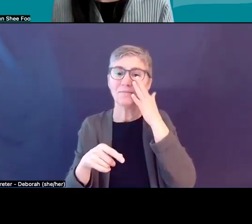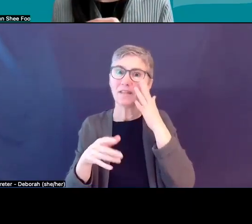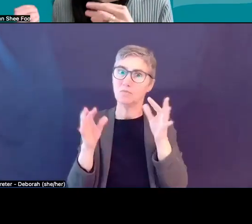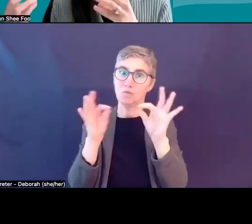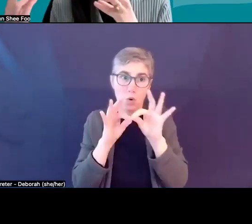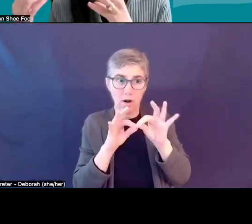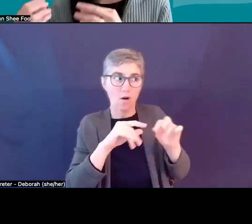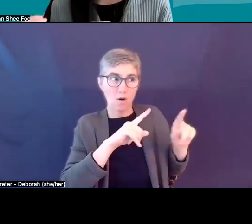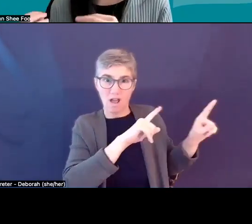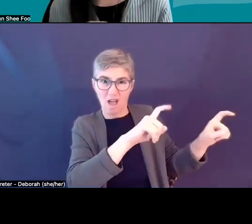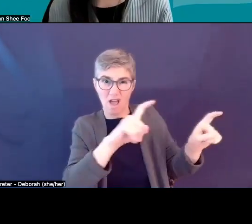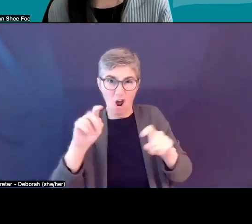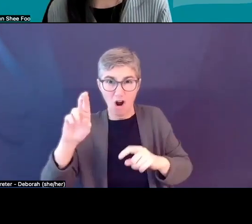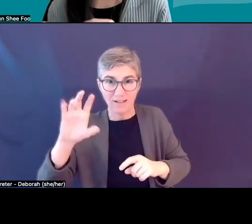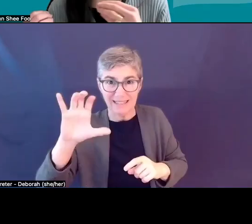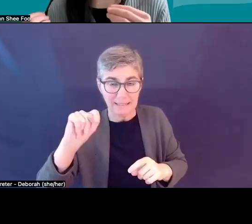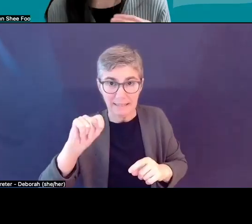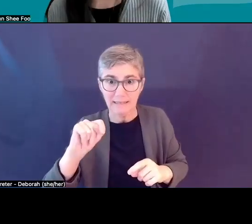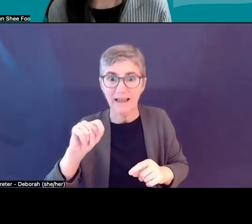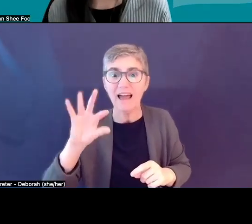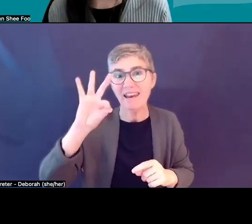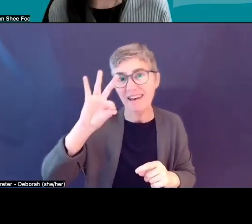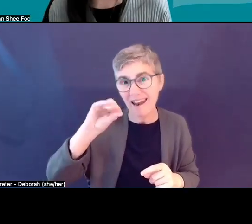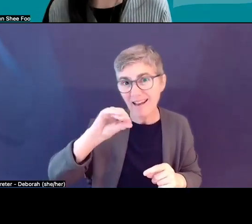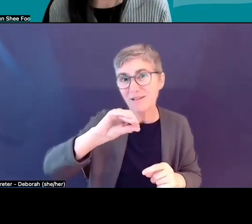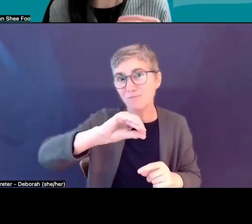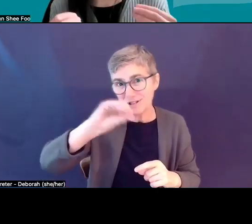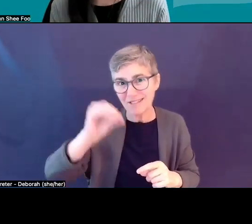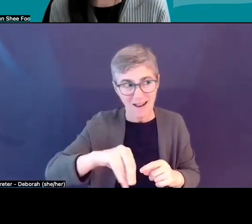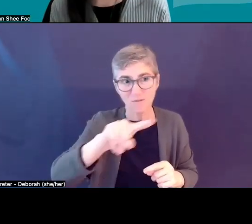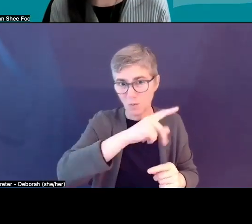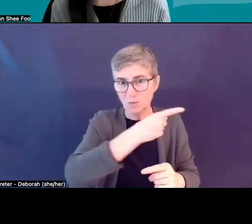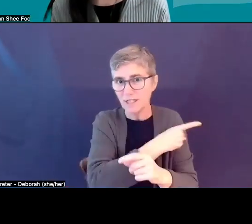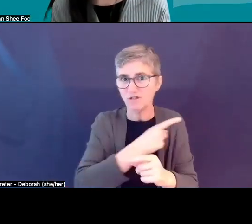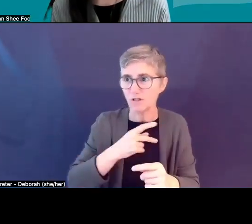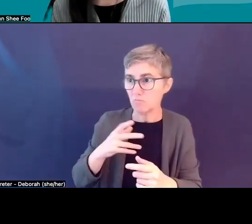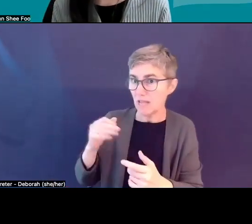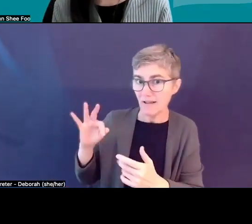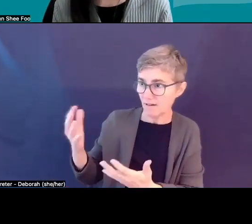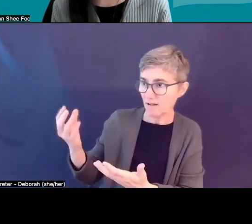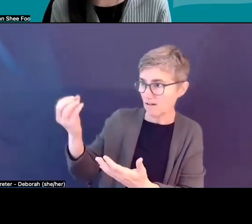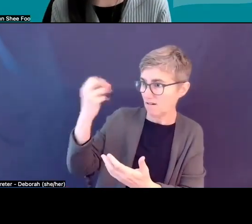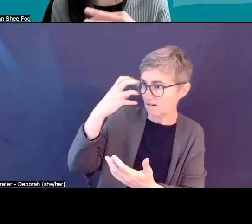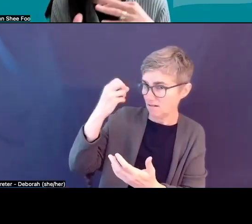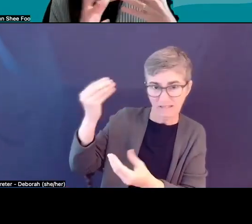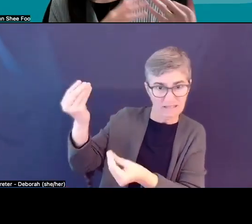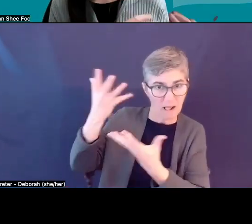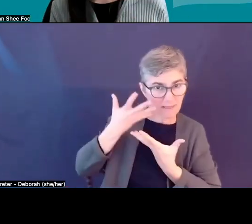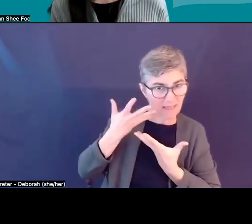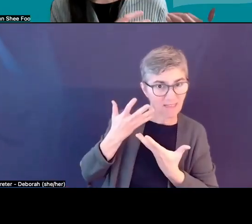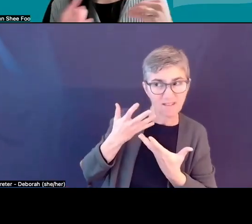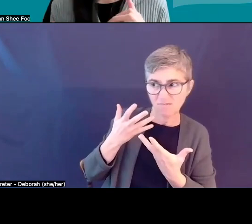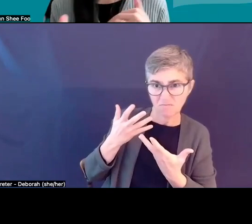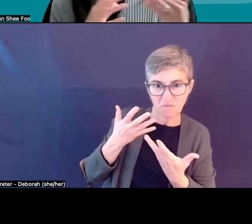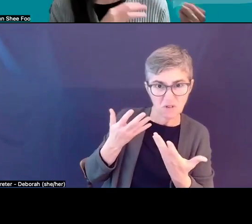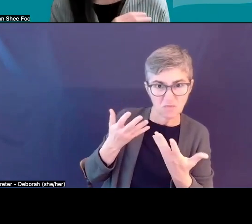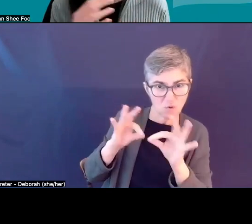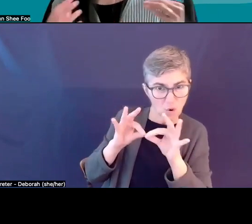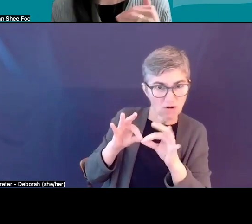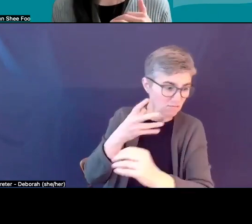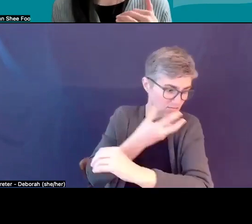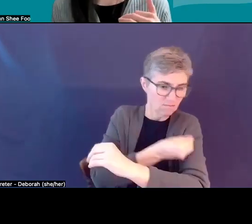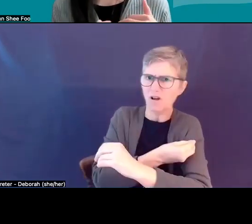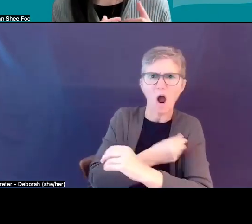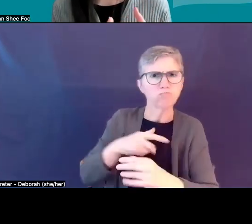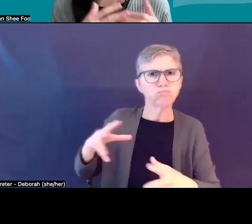randomized control trials, nearly 90% actually accept when properly informed, which tells us that, the patient and